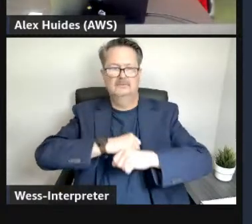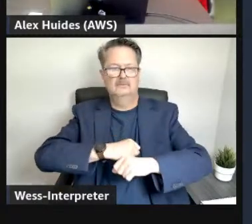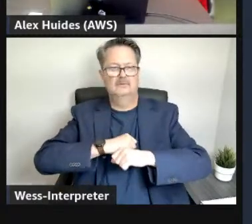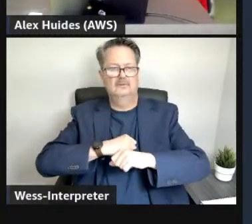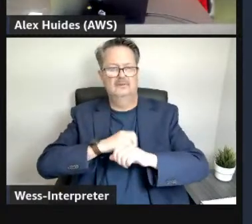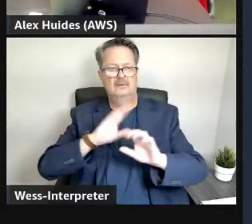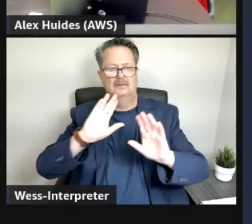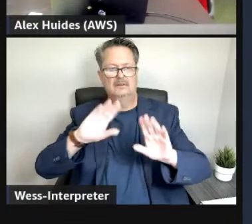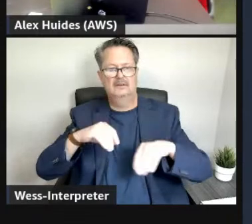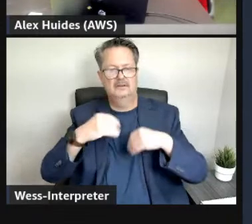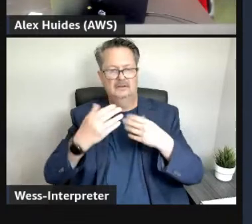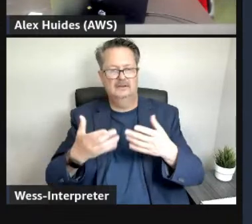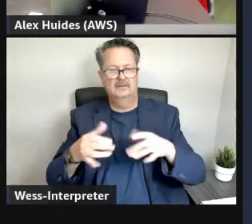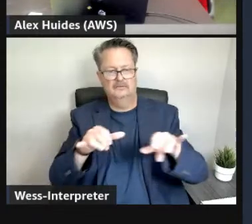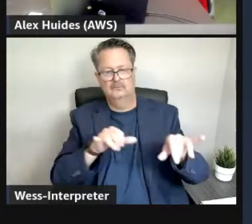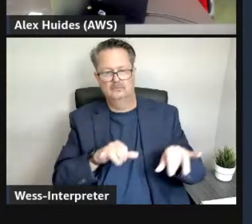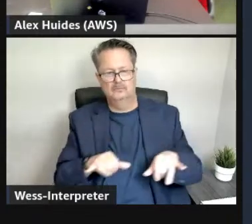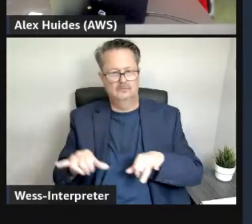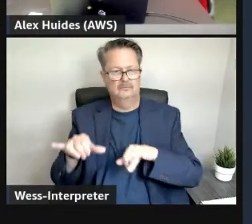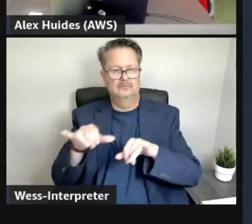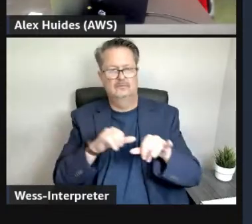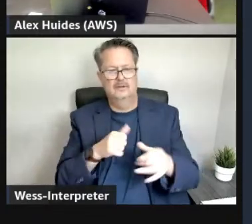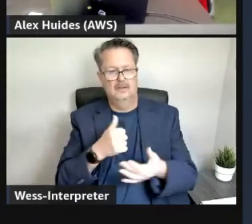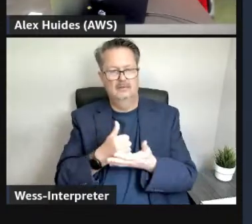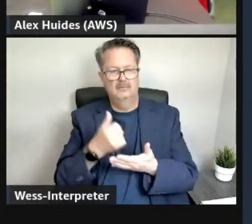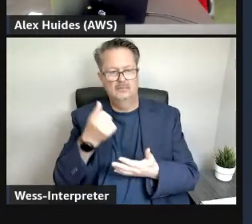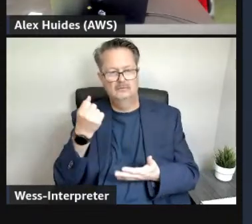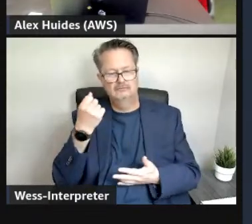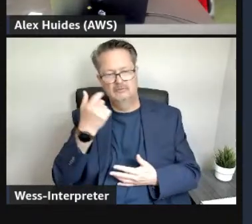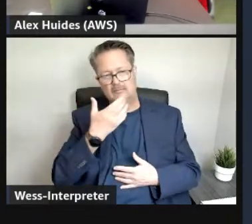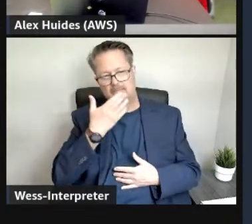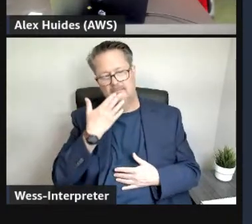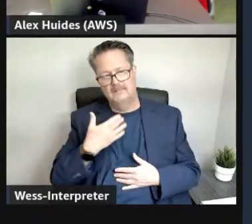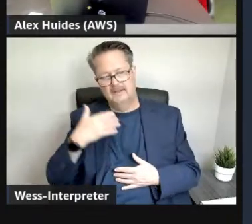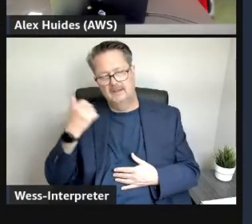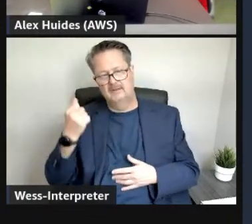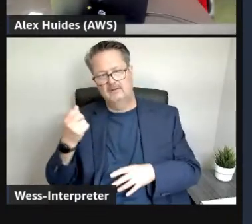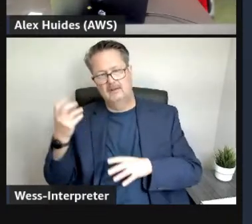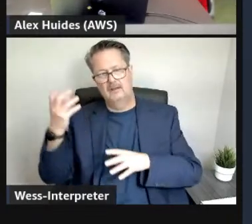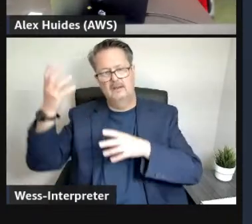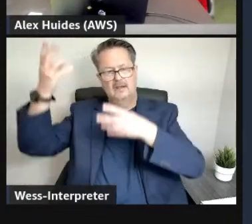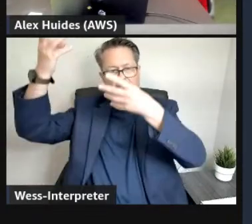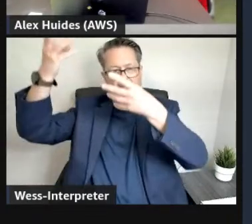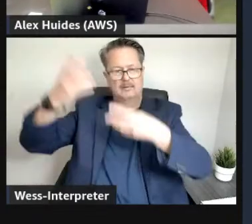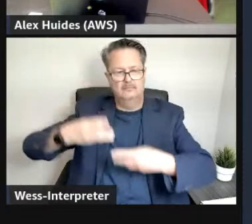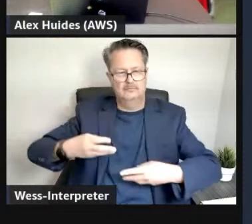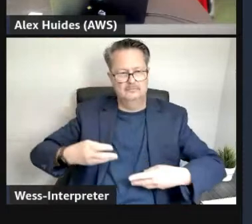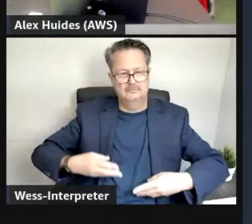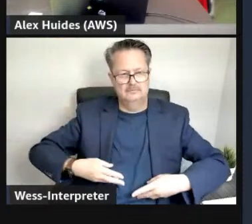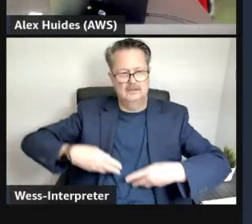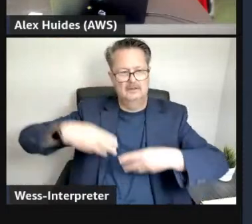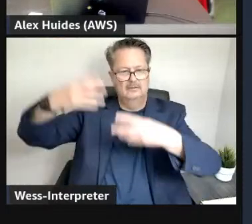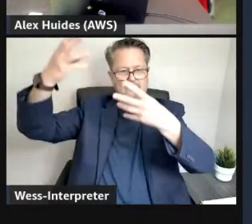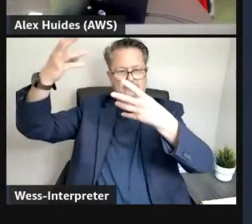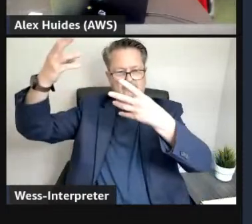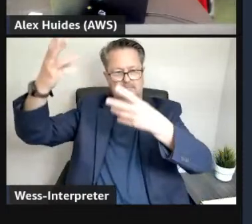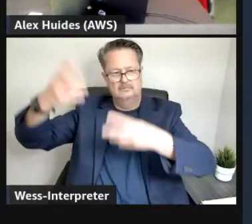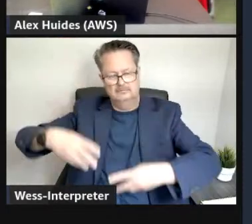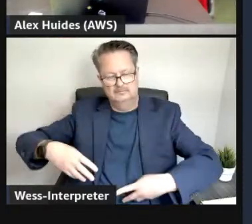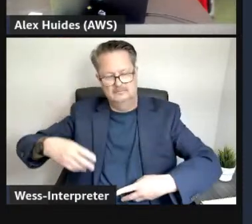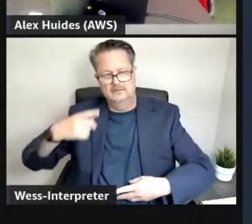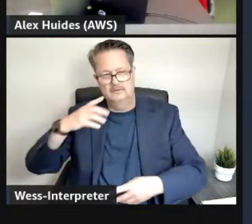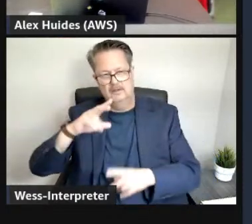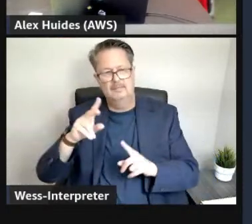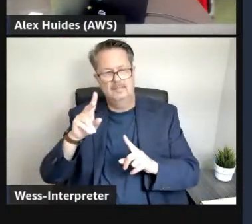an uniformity that helps you to understand better upstream and downstream dependencies for your applications, as well as